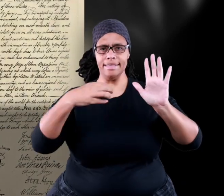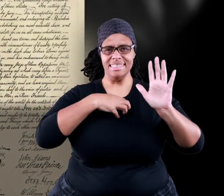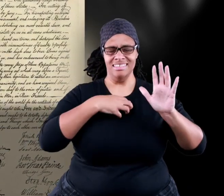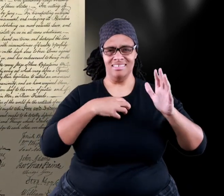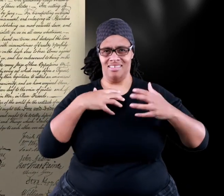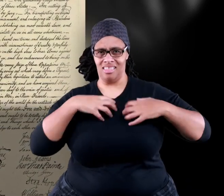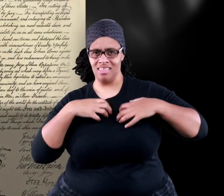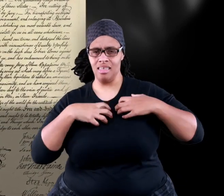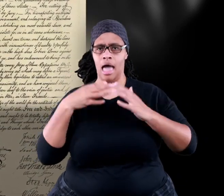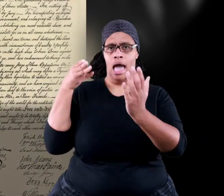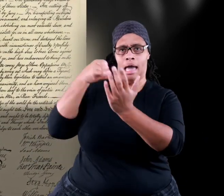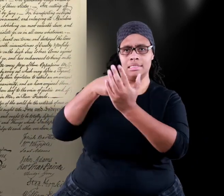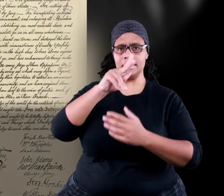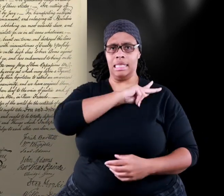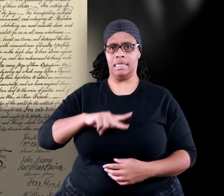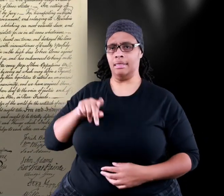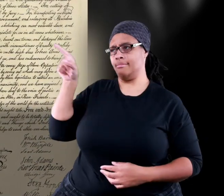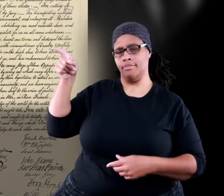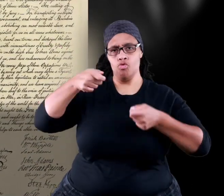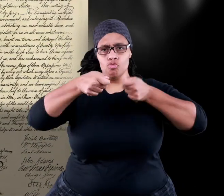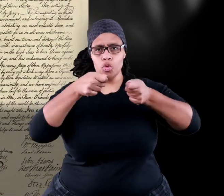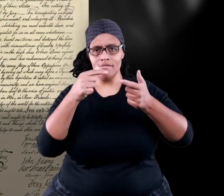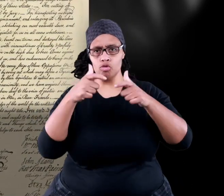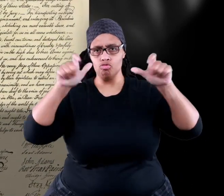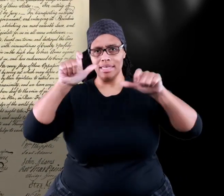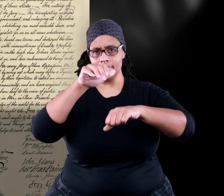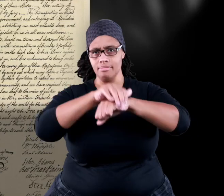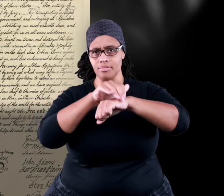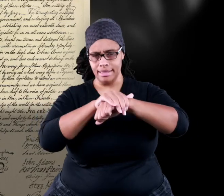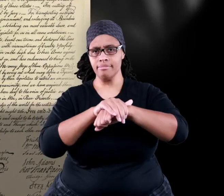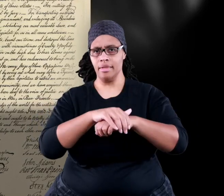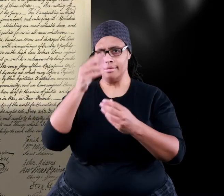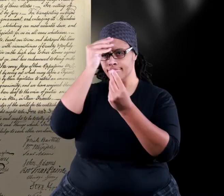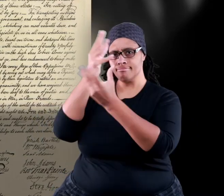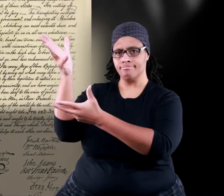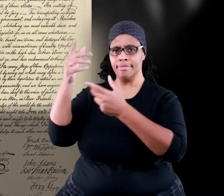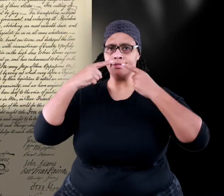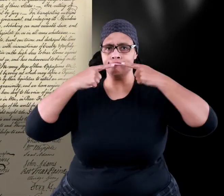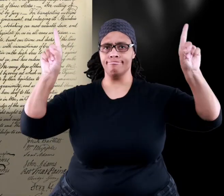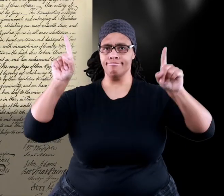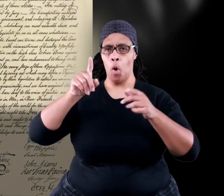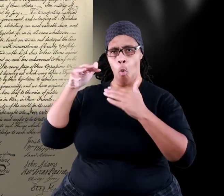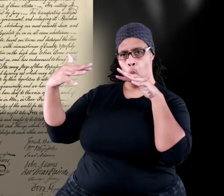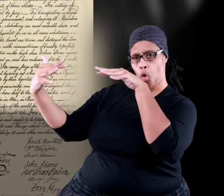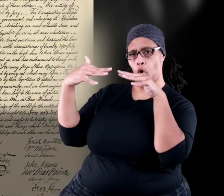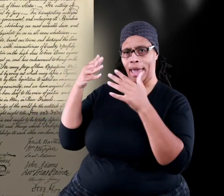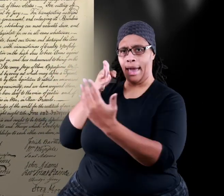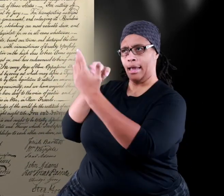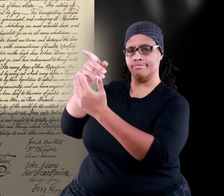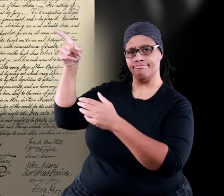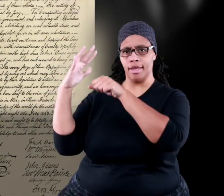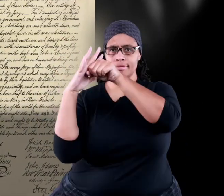listed complaints and grievances against the king and the rule of Great Britain, proclaimed a declaration of